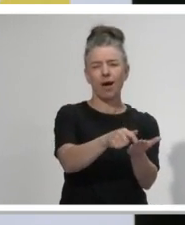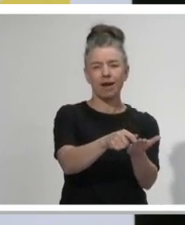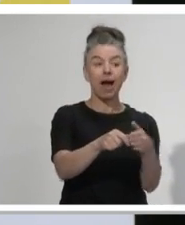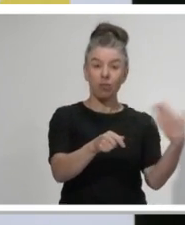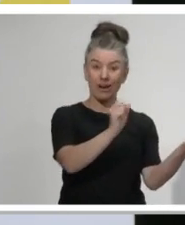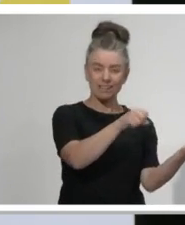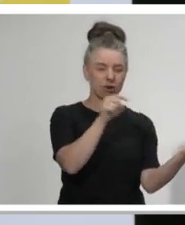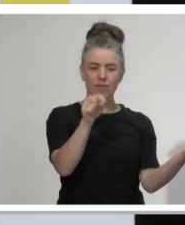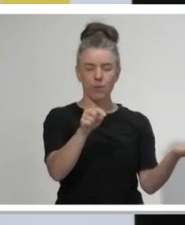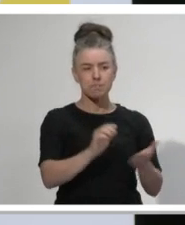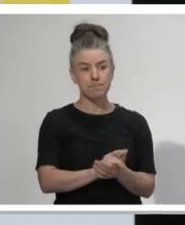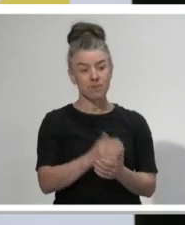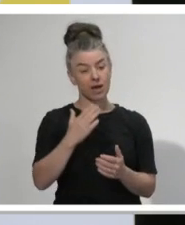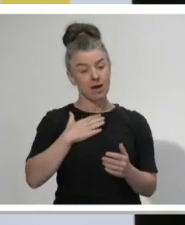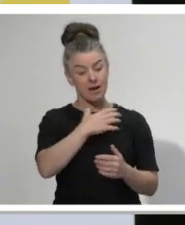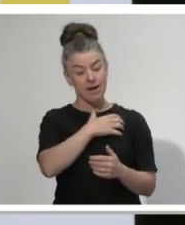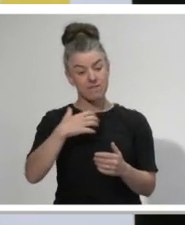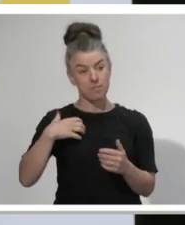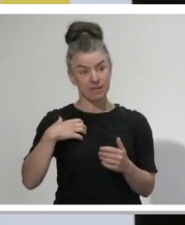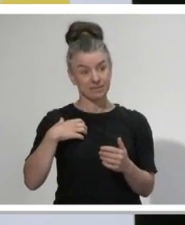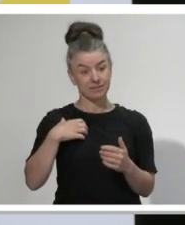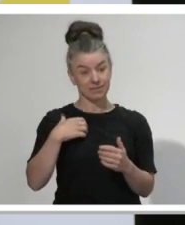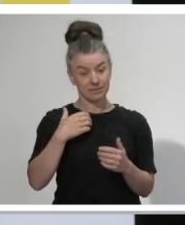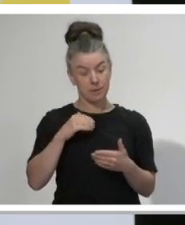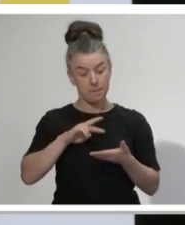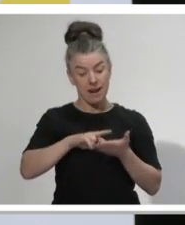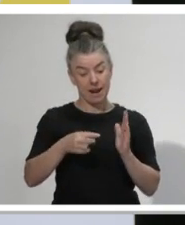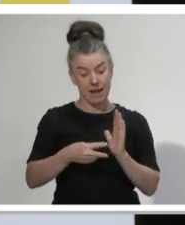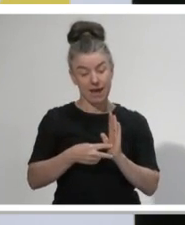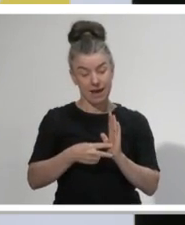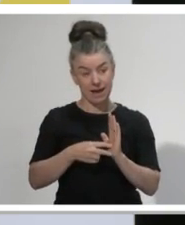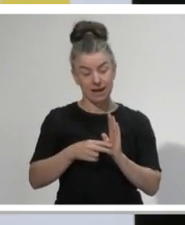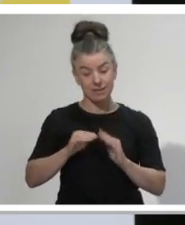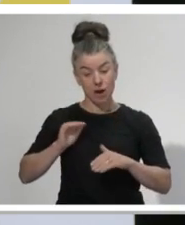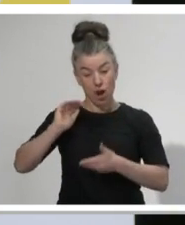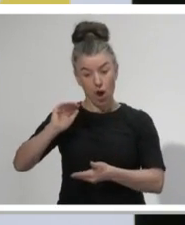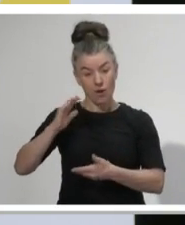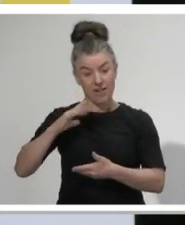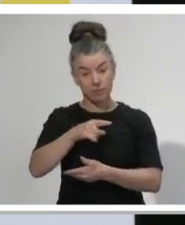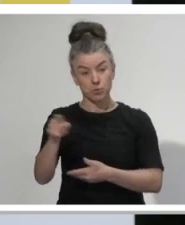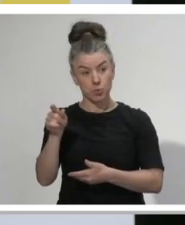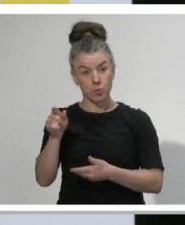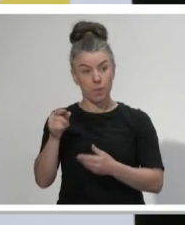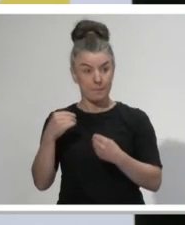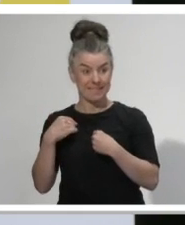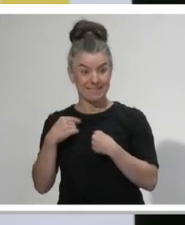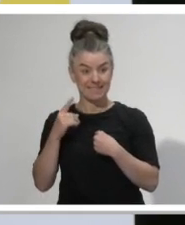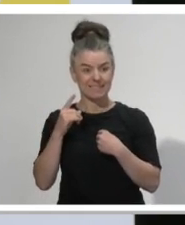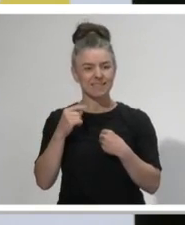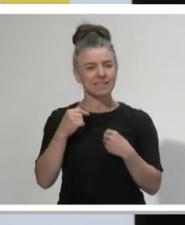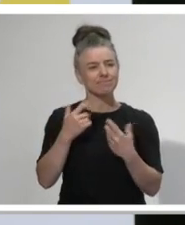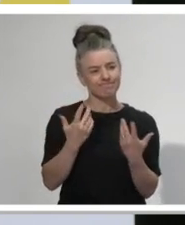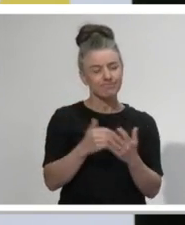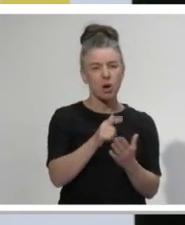this scheme forward, and all the legislation did was create the enabling framework for that. I think what's really important here is today we've